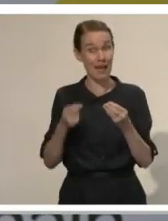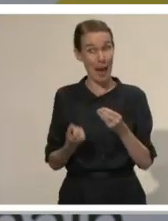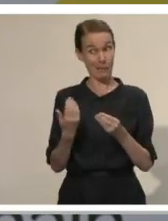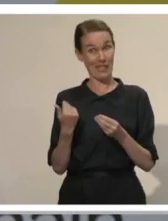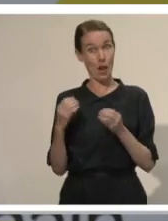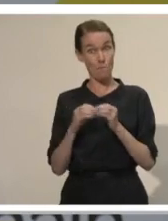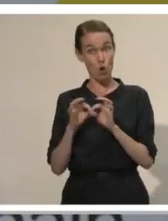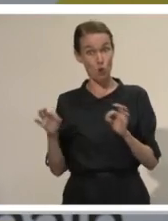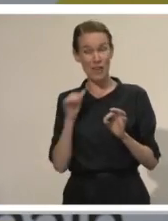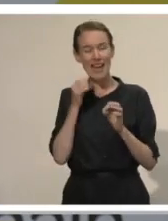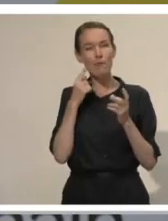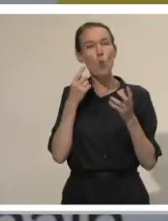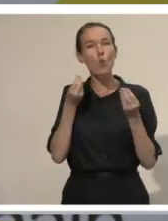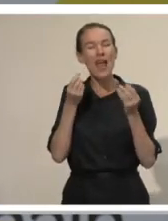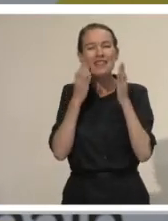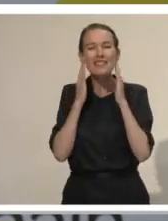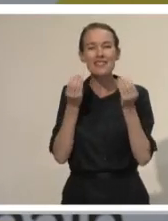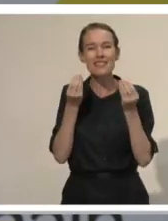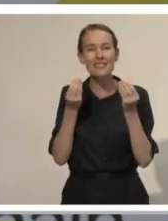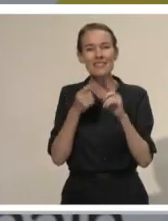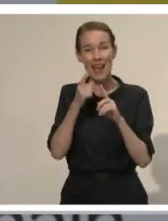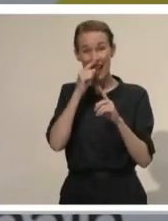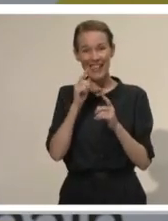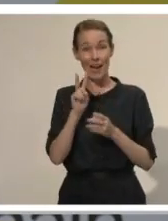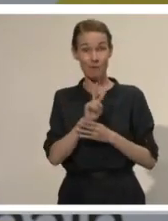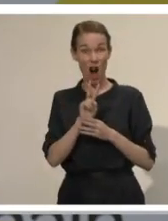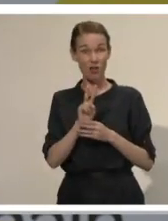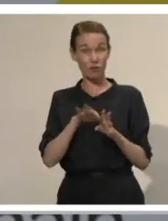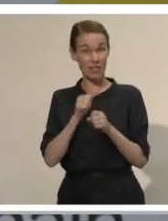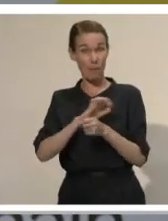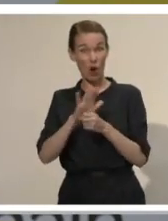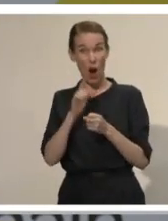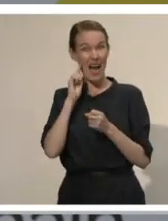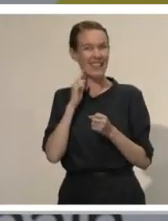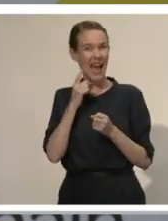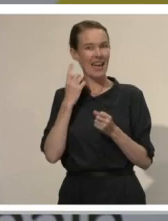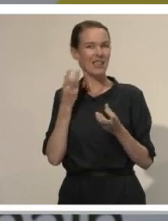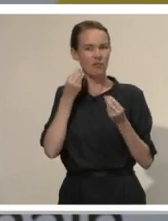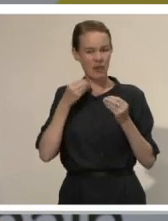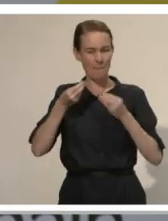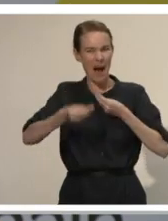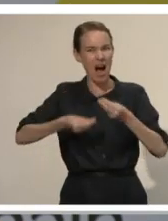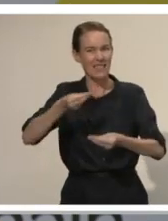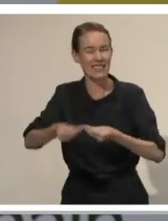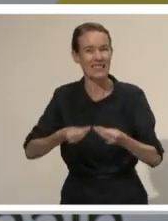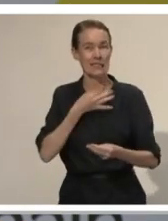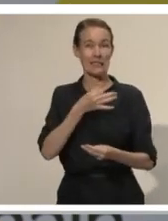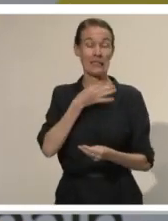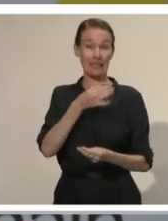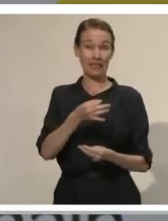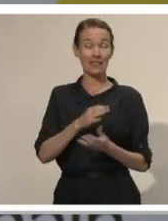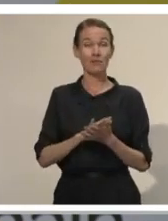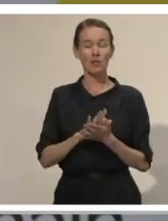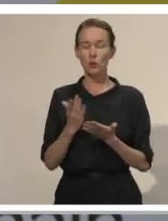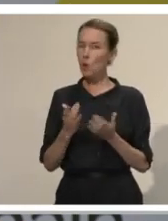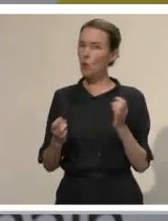mask is wet, then it can transmit viruses, including COVID-19. So the key point here is meticulous hand